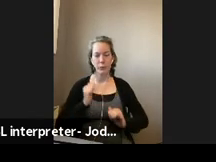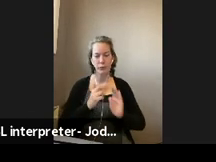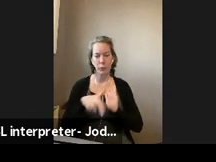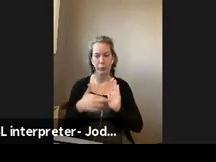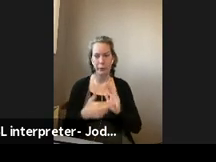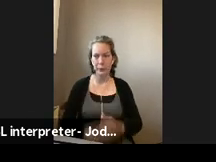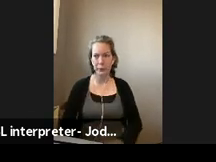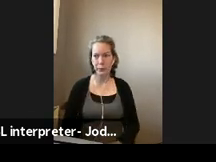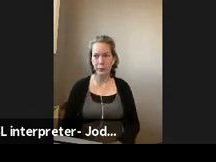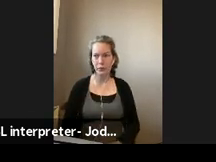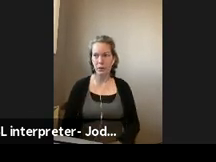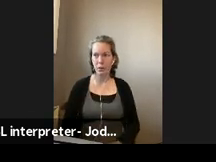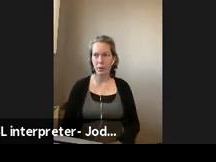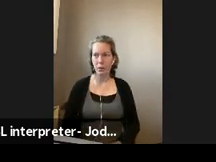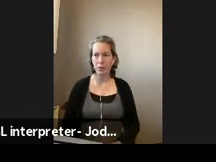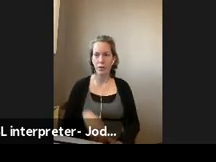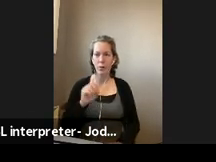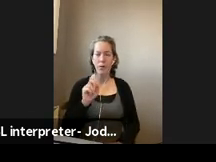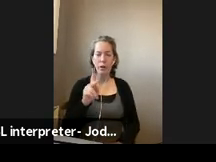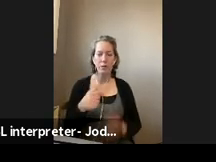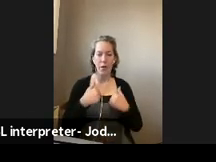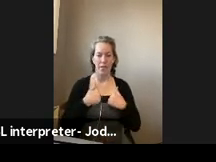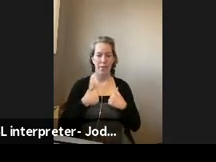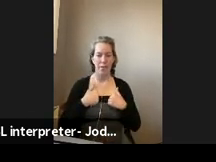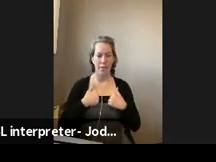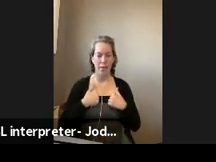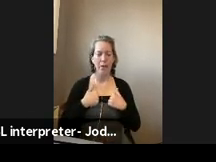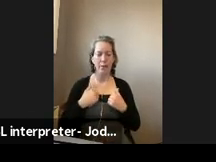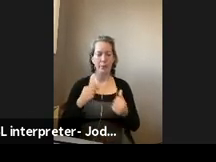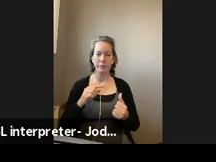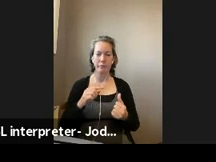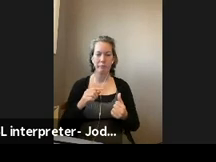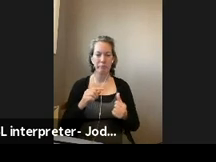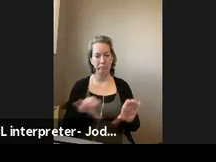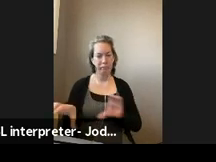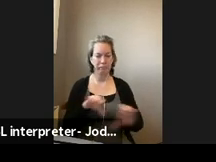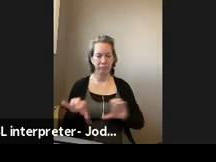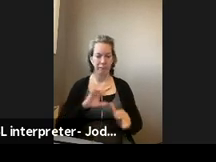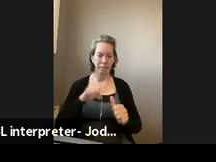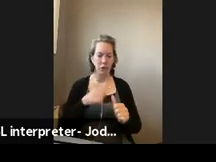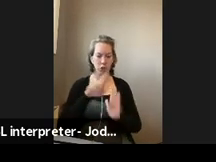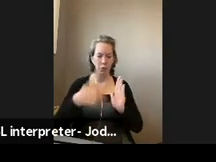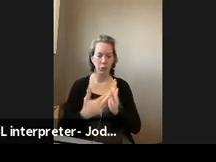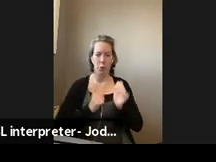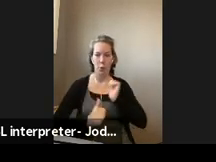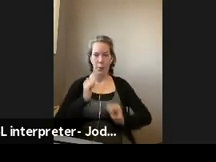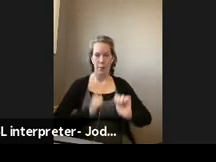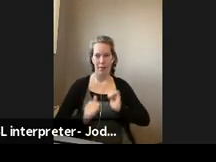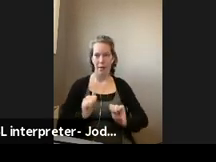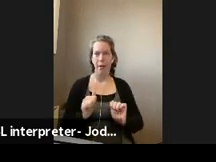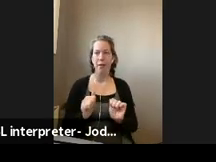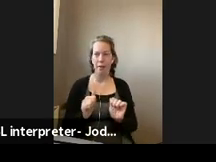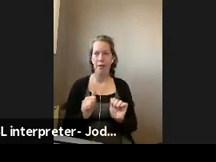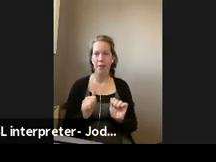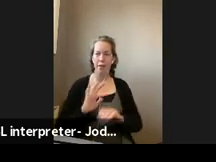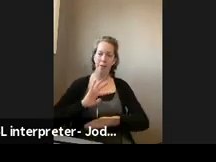Okay, so I will actually be doing the first scenario, the first role play with Lyndall. So just to set the scene a little